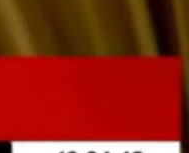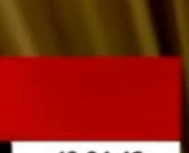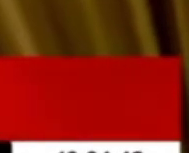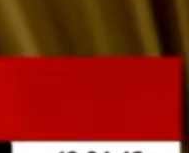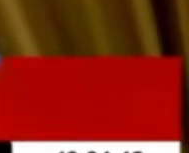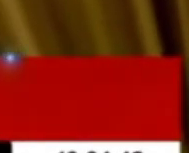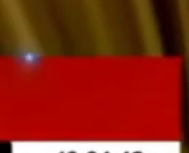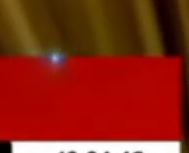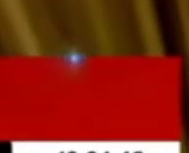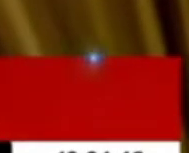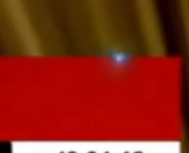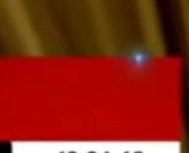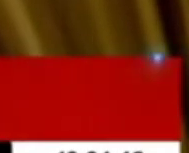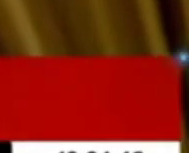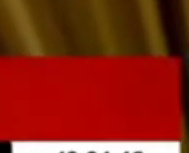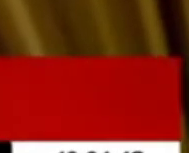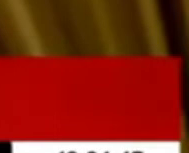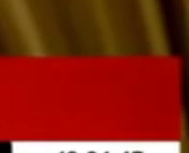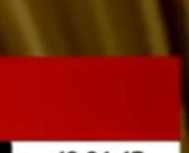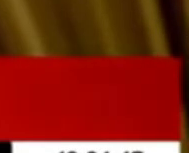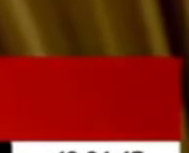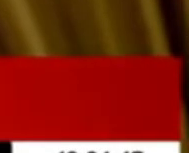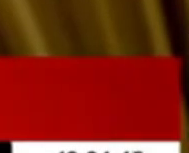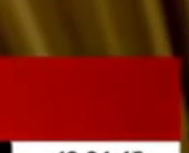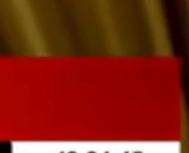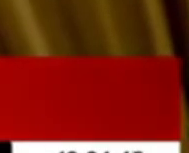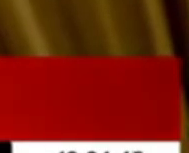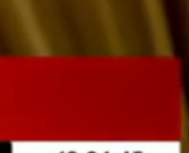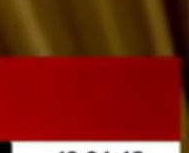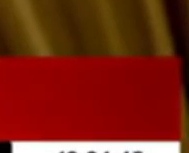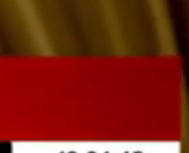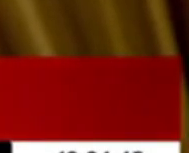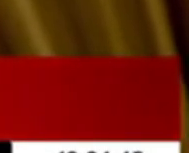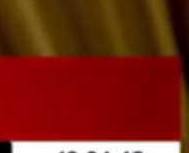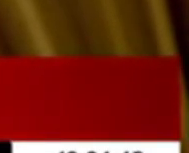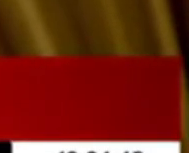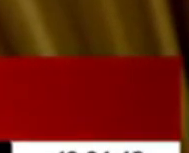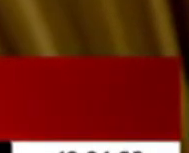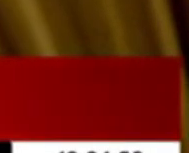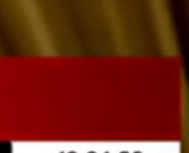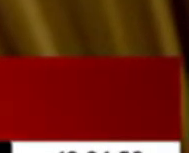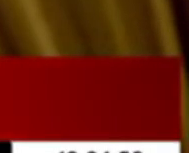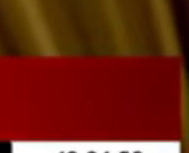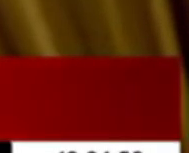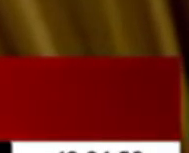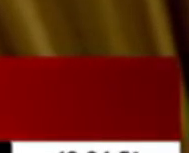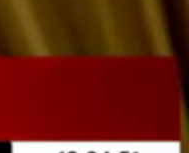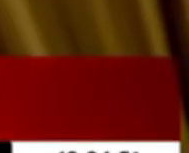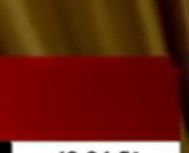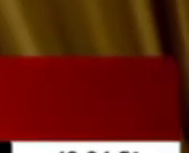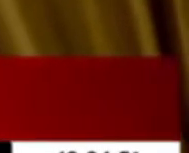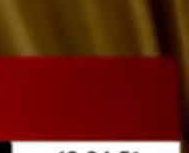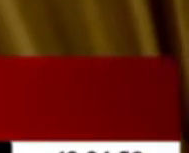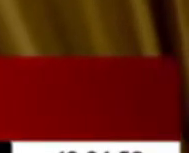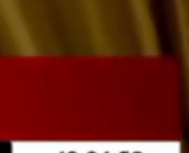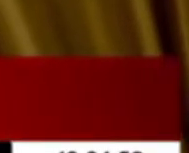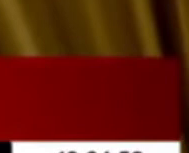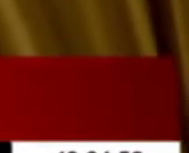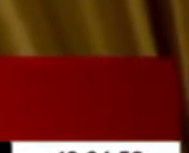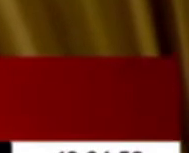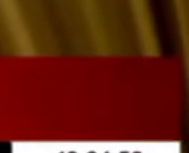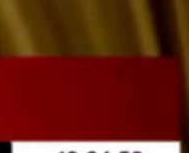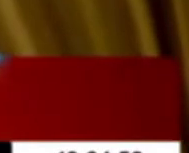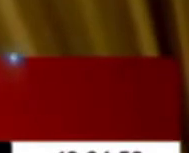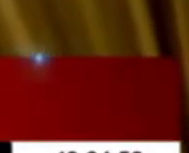Section 14 of the retired Constitution was dealing with presidential immunity. You can compare that with Article 143 of the